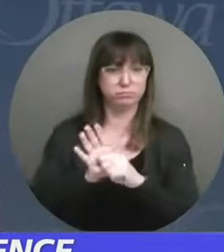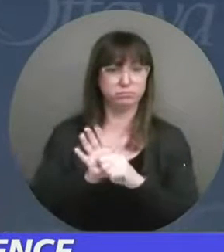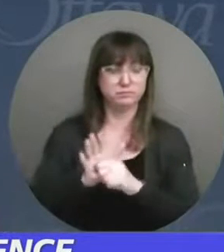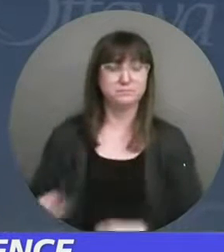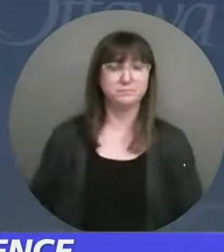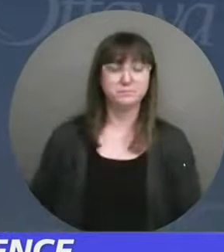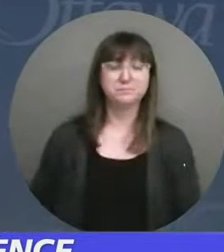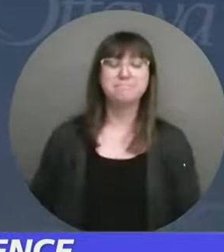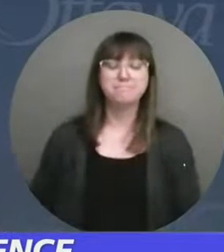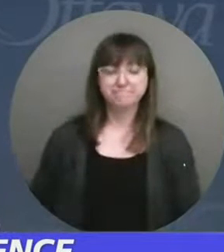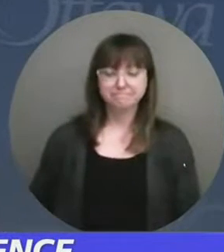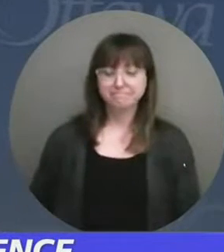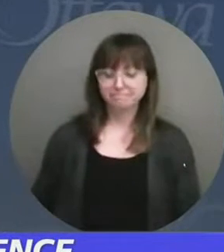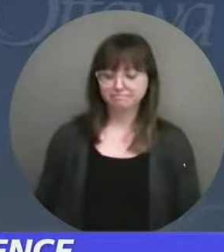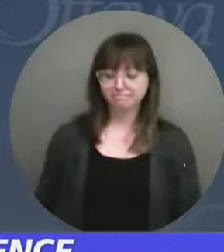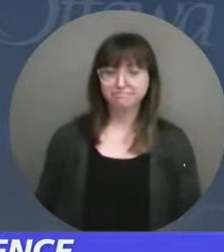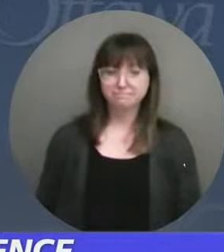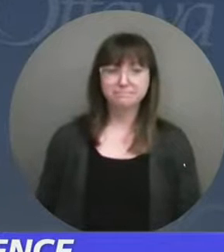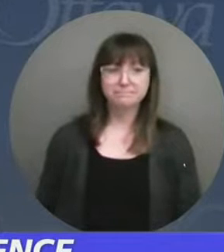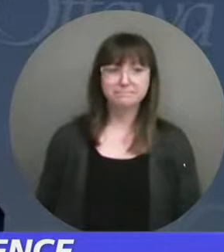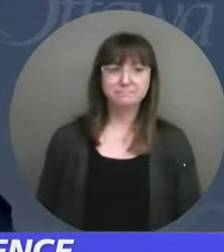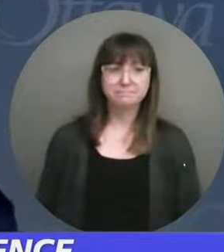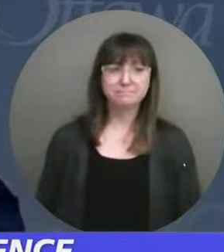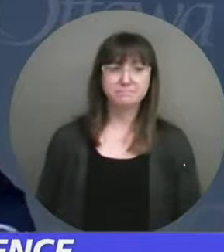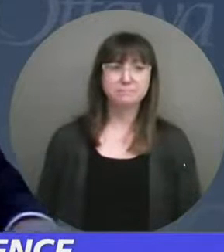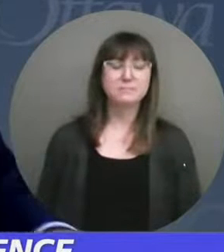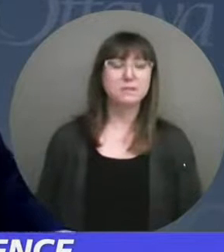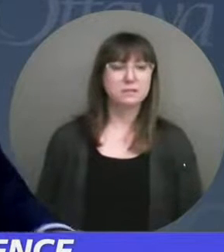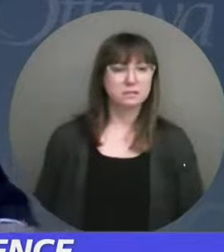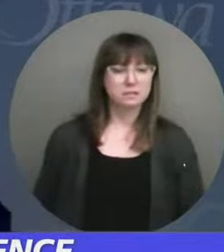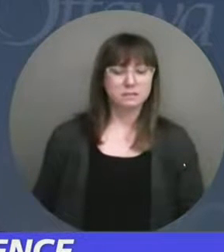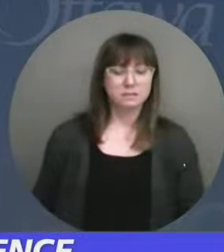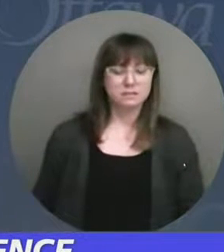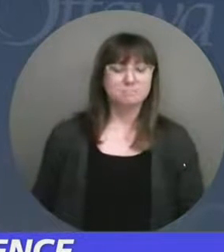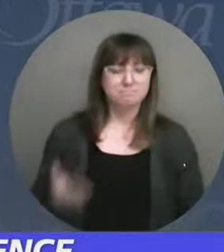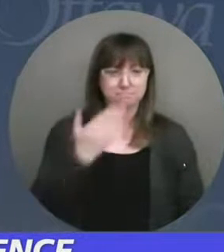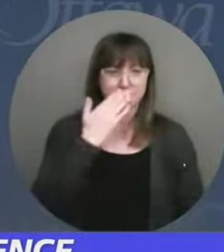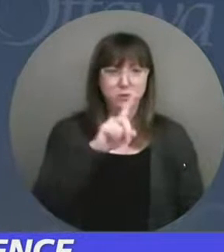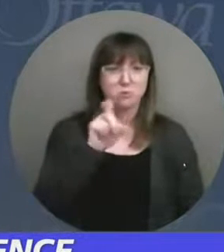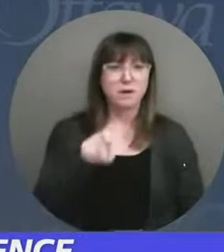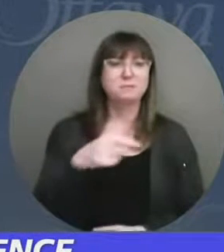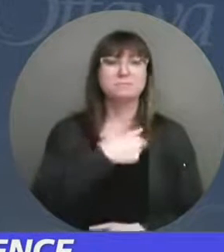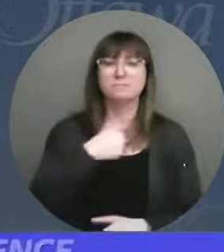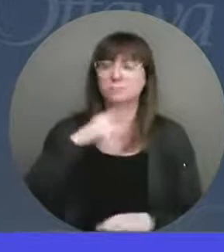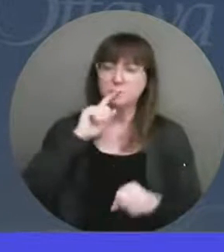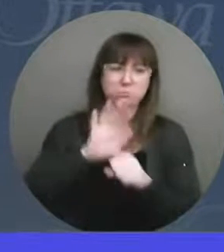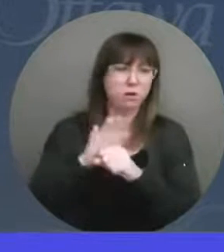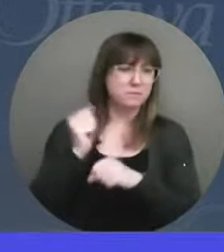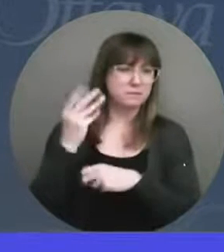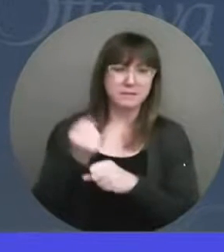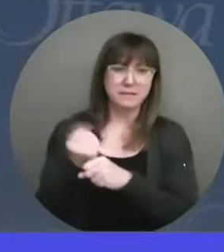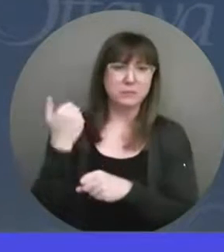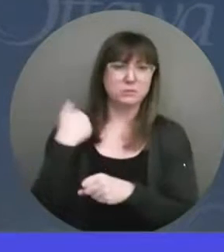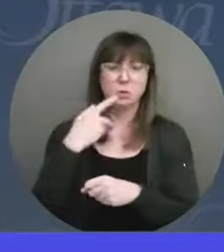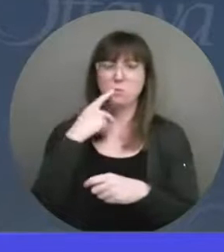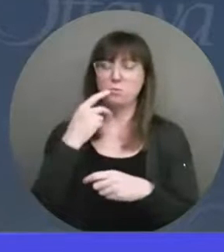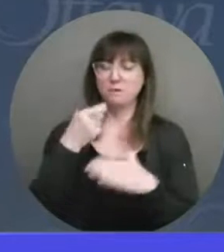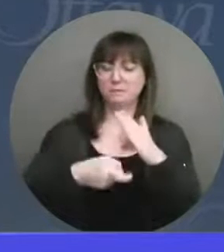Alex, for the question. As you know, we made a commitment several years ago to keep the tax rate at a certain level so it would